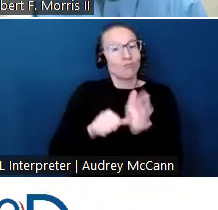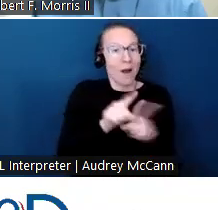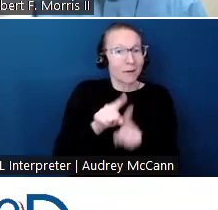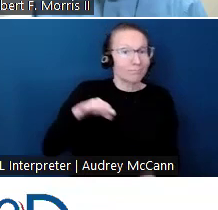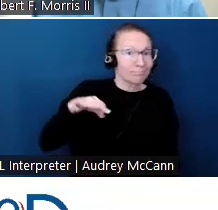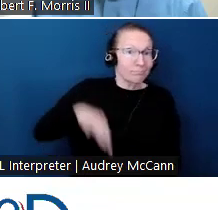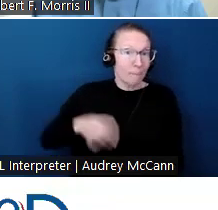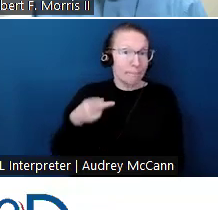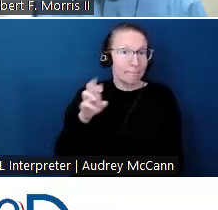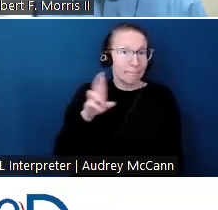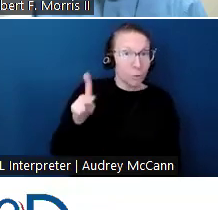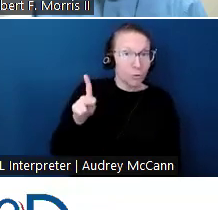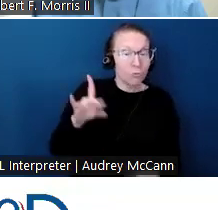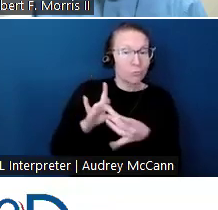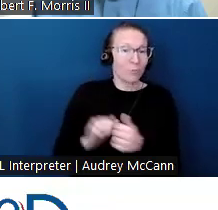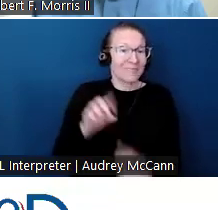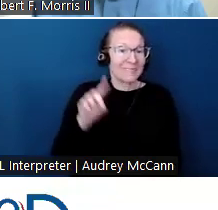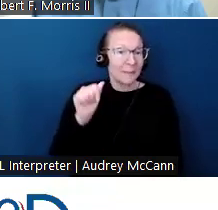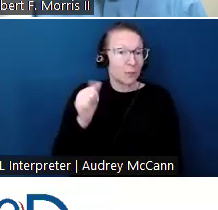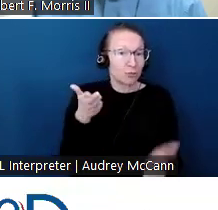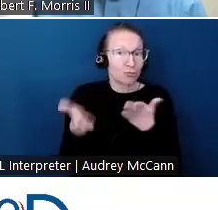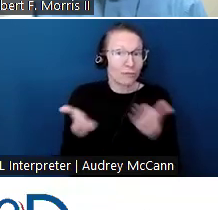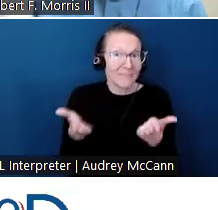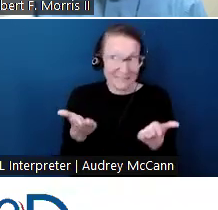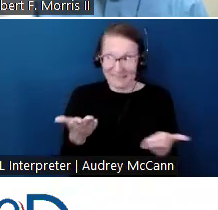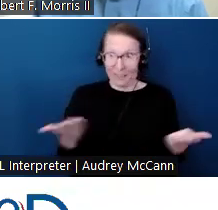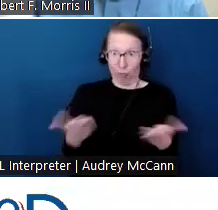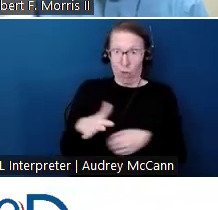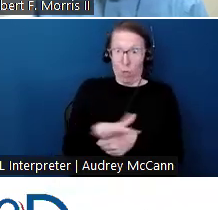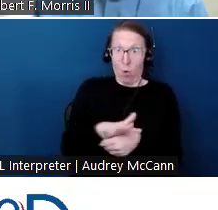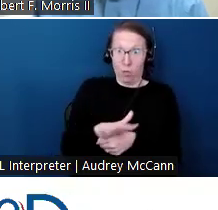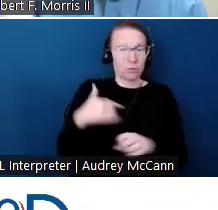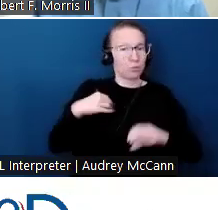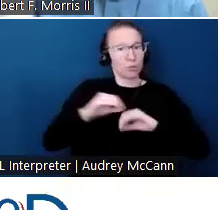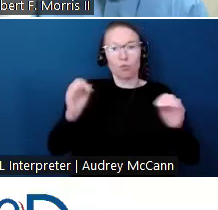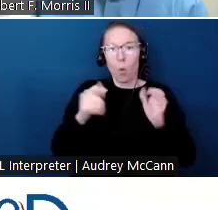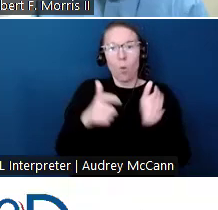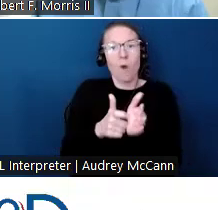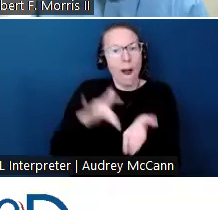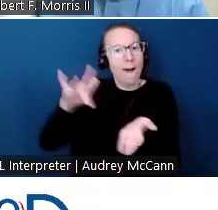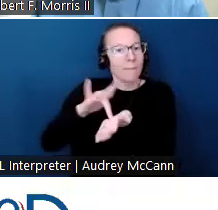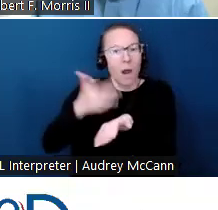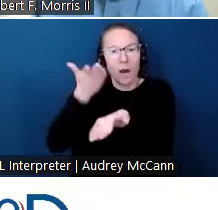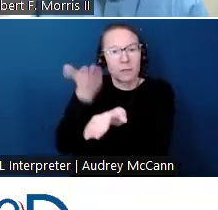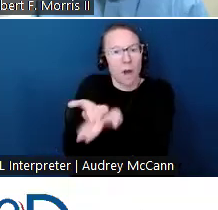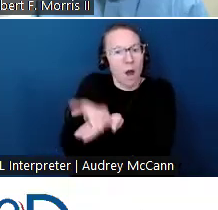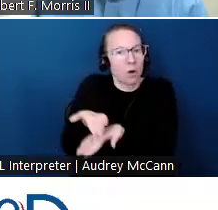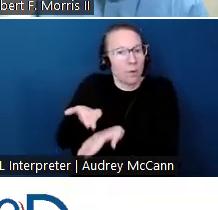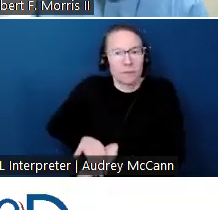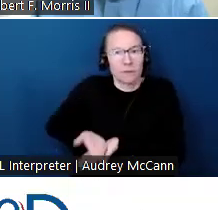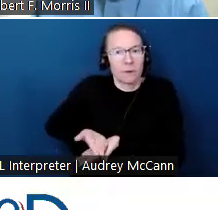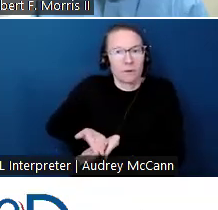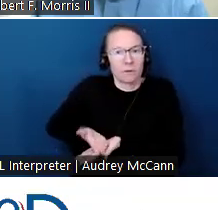disability services, at least locally here, we don't require medical documentation to participate